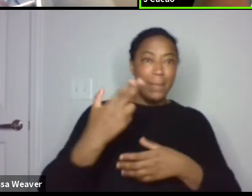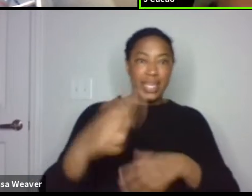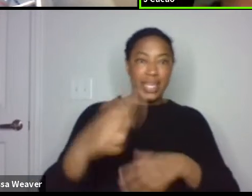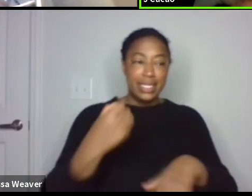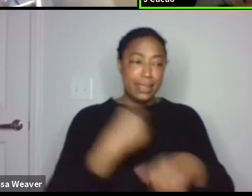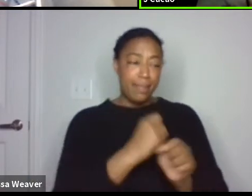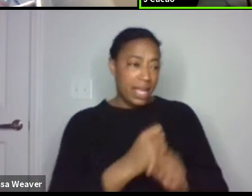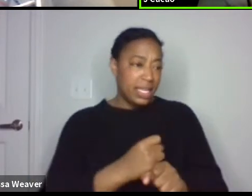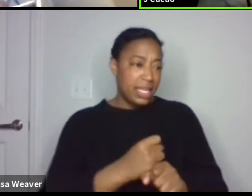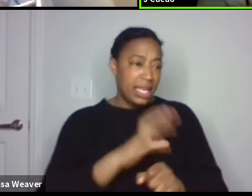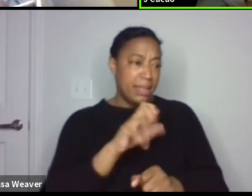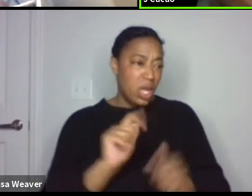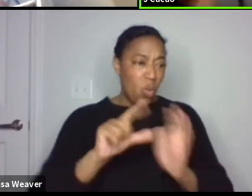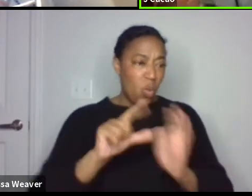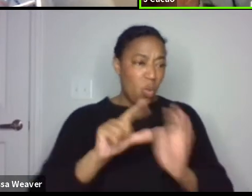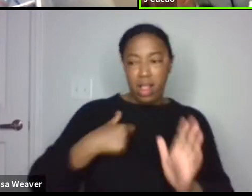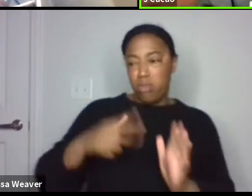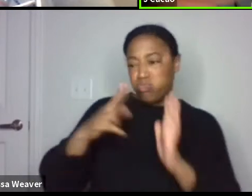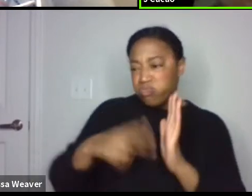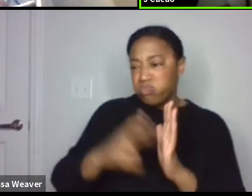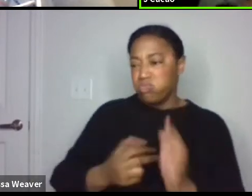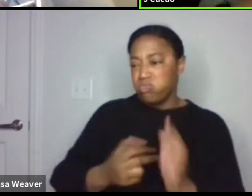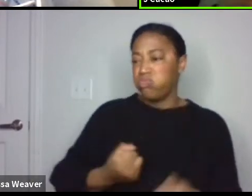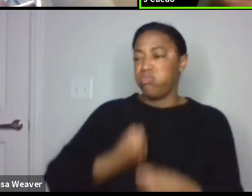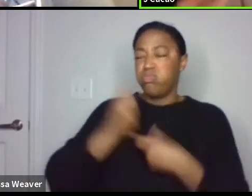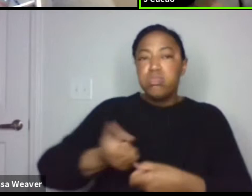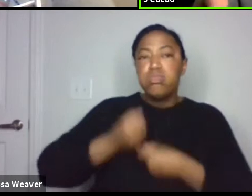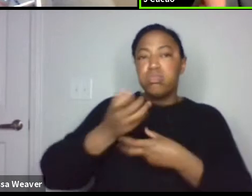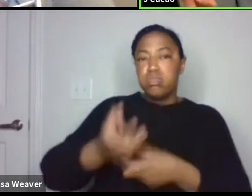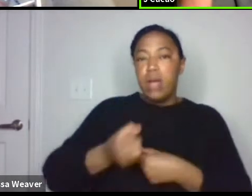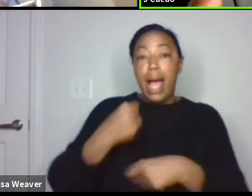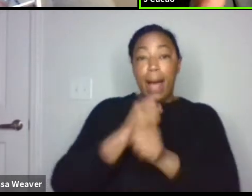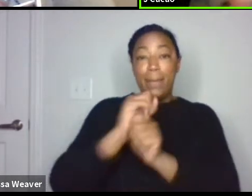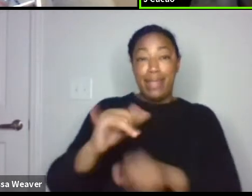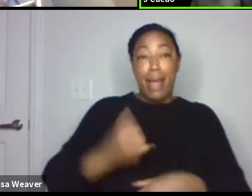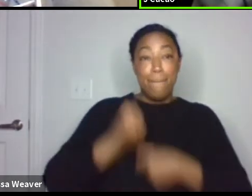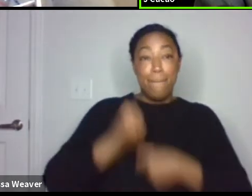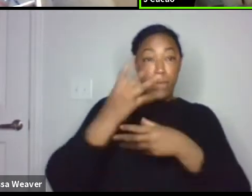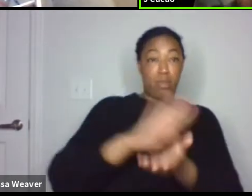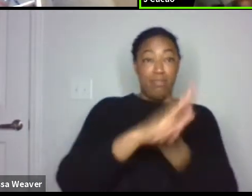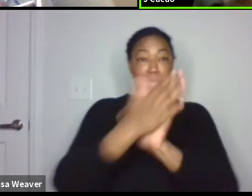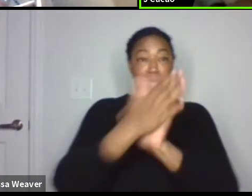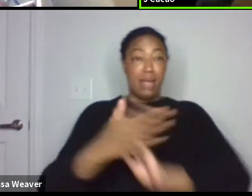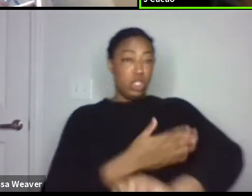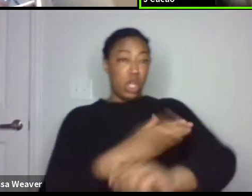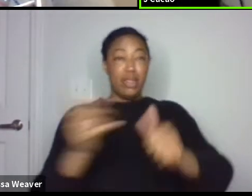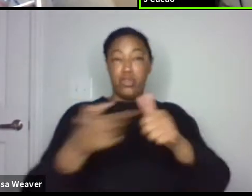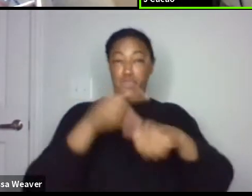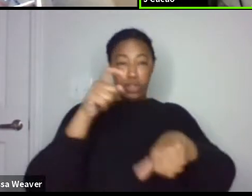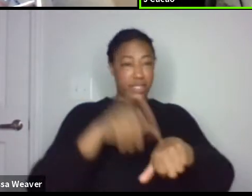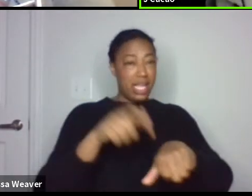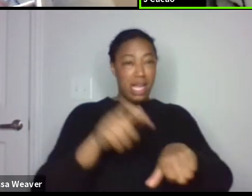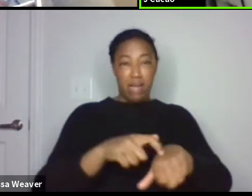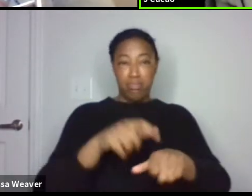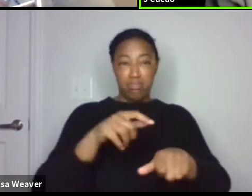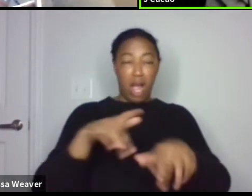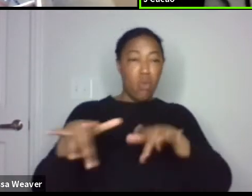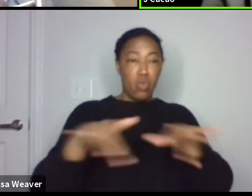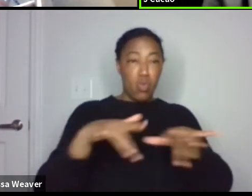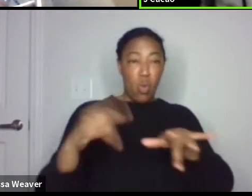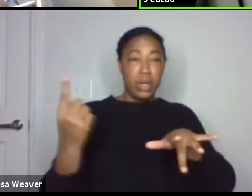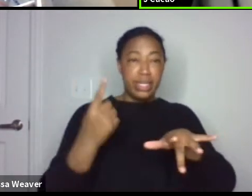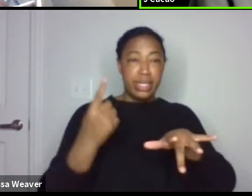I'm reading the poem. You know what I mean? I ended up turning that poem into an actual song. And that was the first time I recorded something. And that was about 3 years